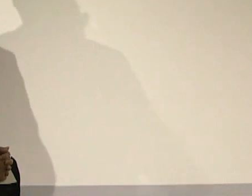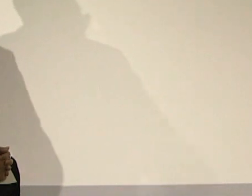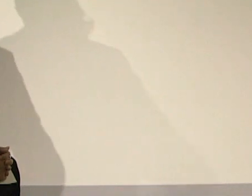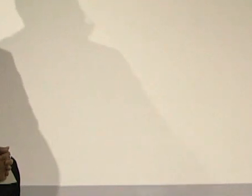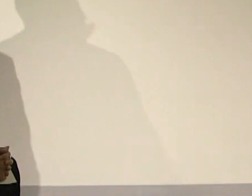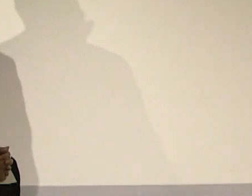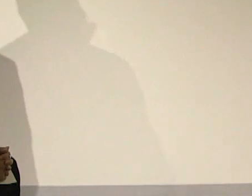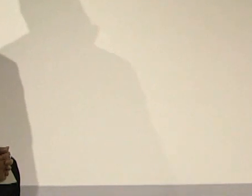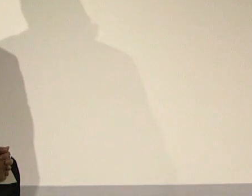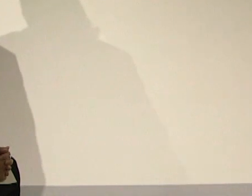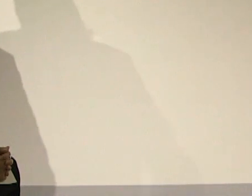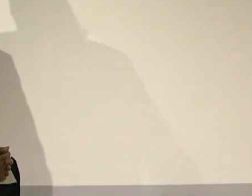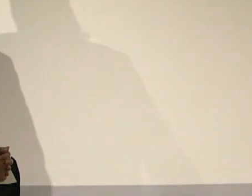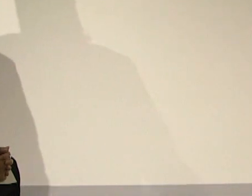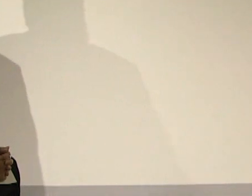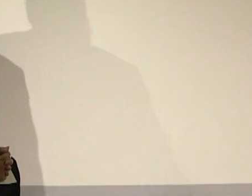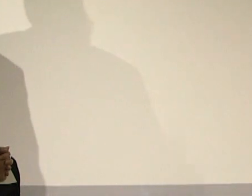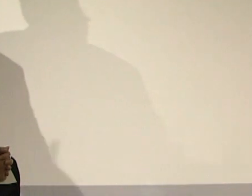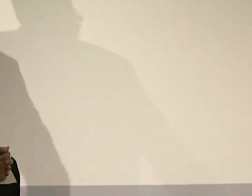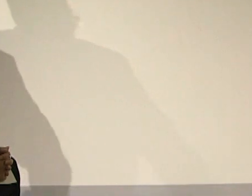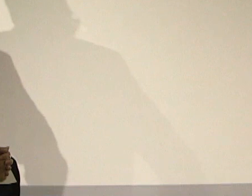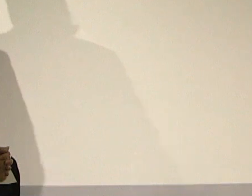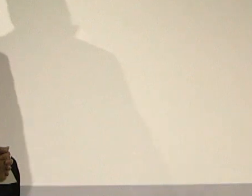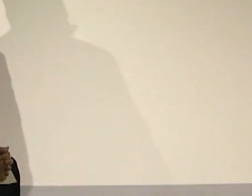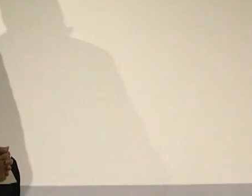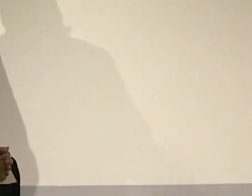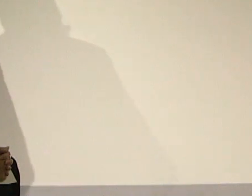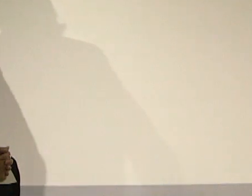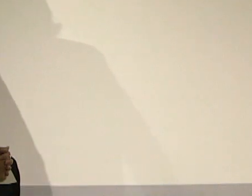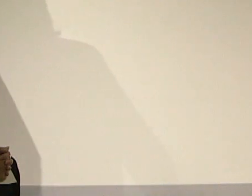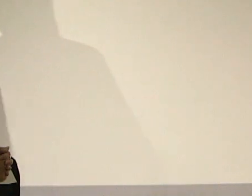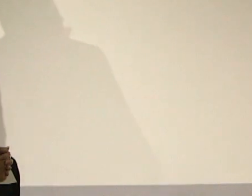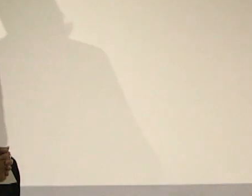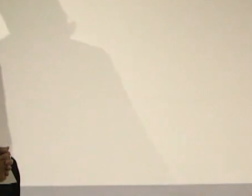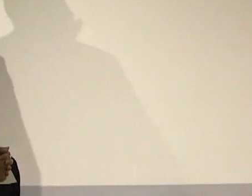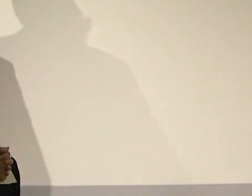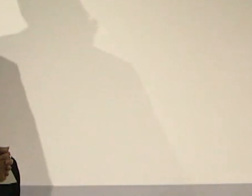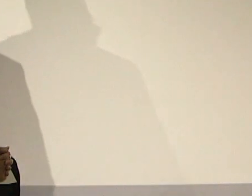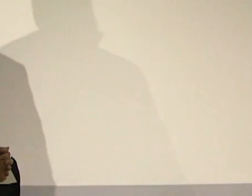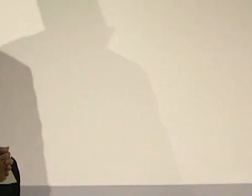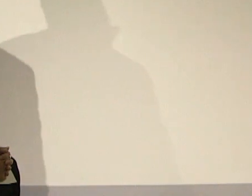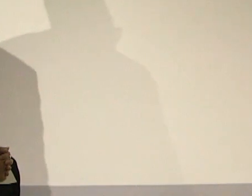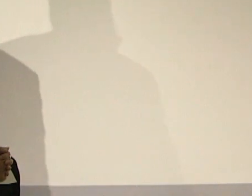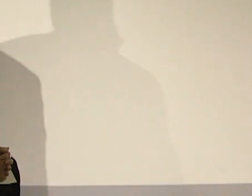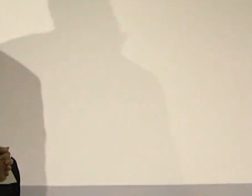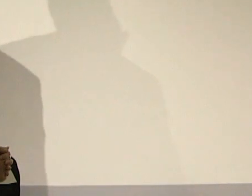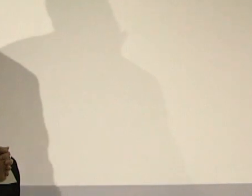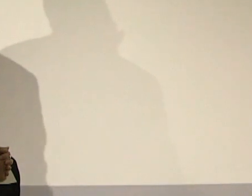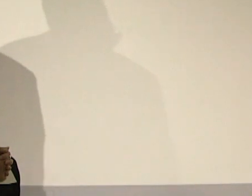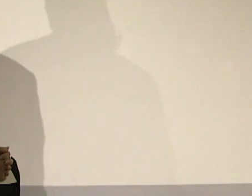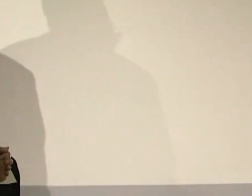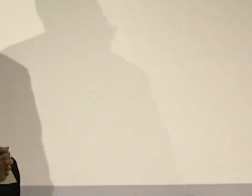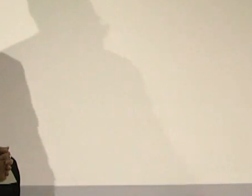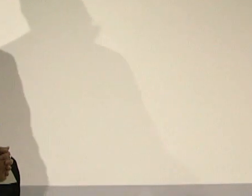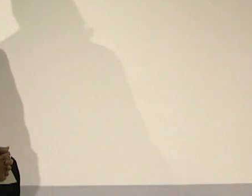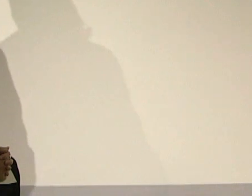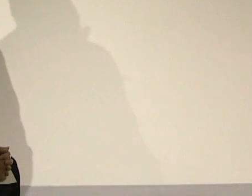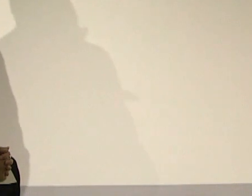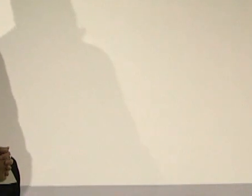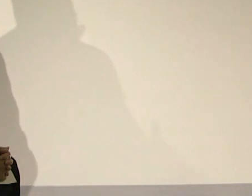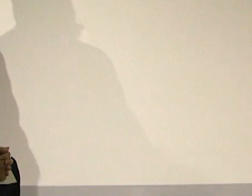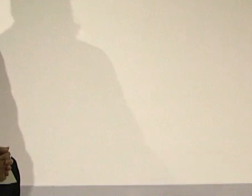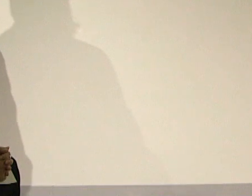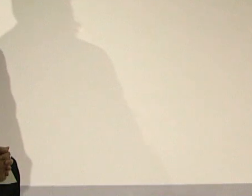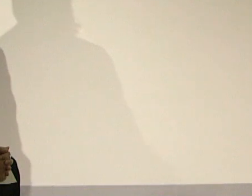"is college worth it" question. Why? Our tuitions are lower than private or public four-year schools, so the